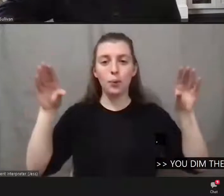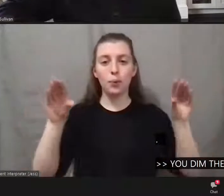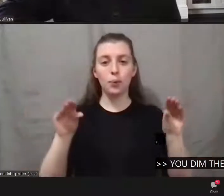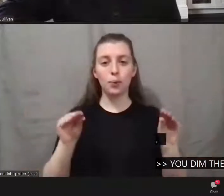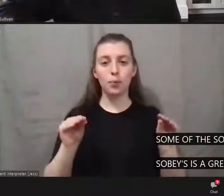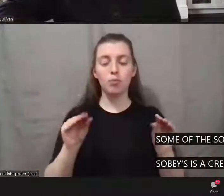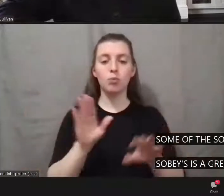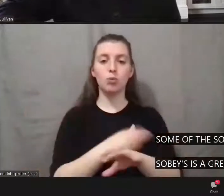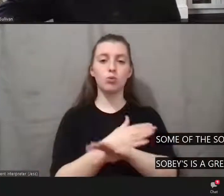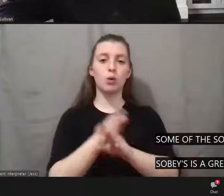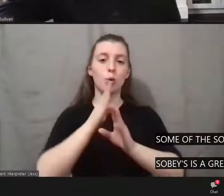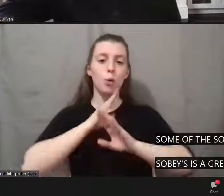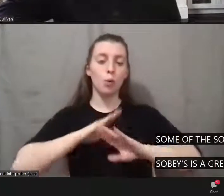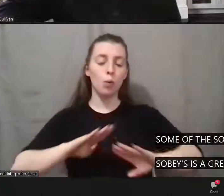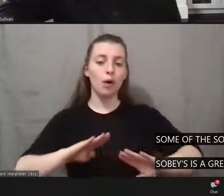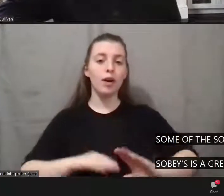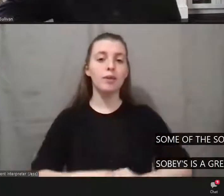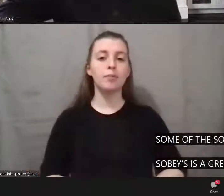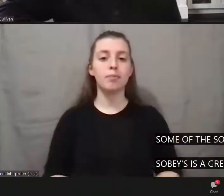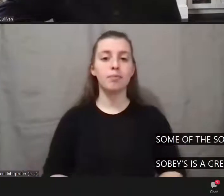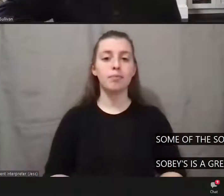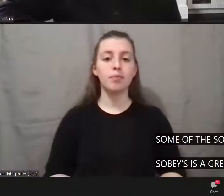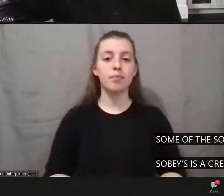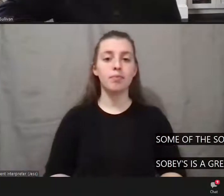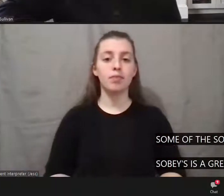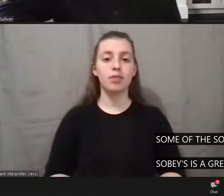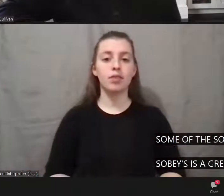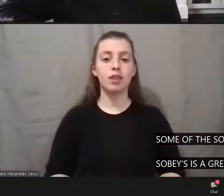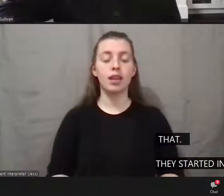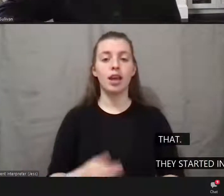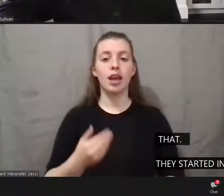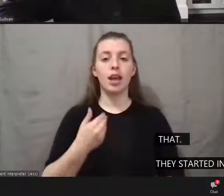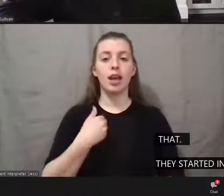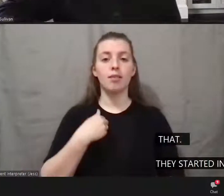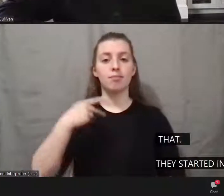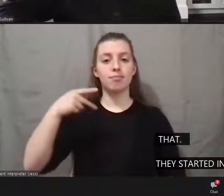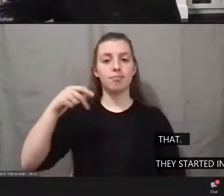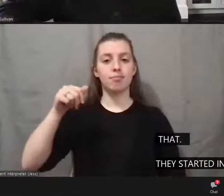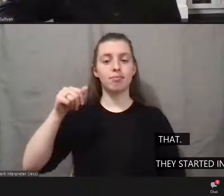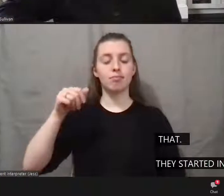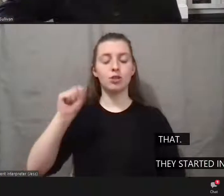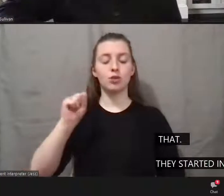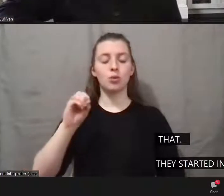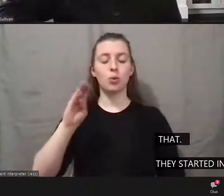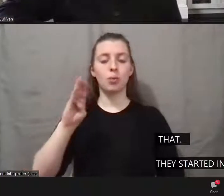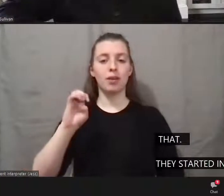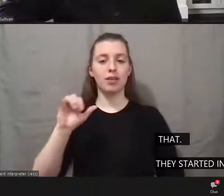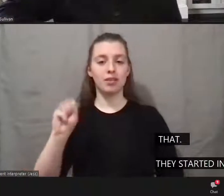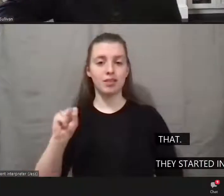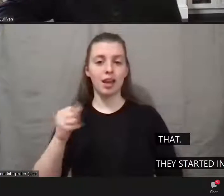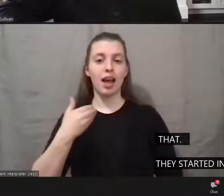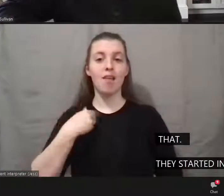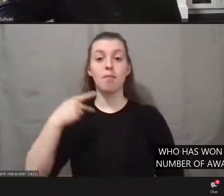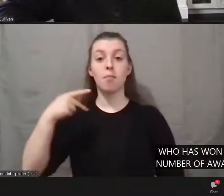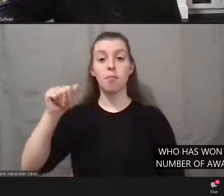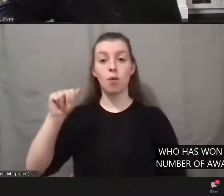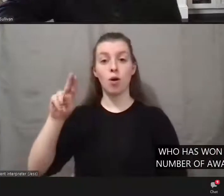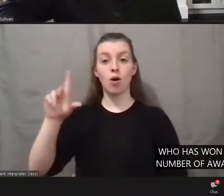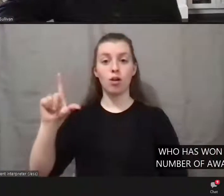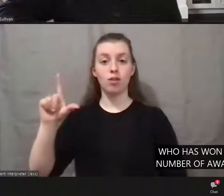started in Forest Hills over Paul, who's won a number of awards for being an inclusive and accessible employer.